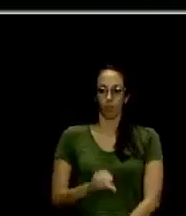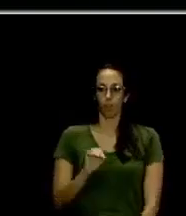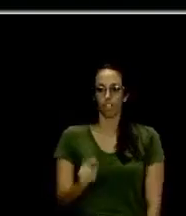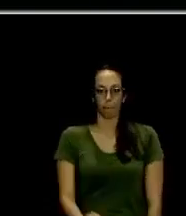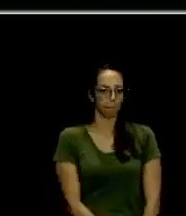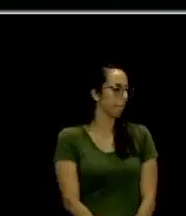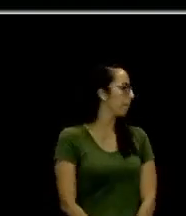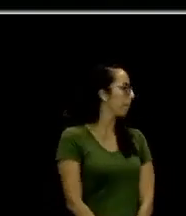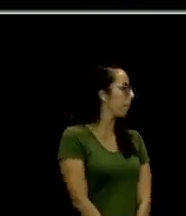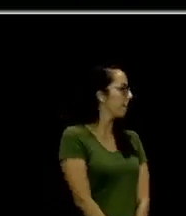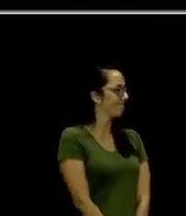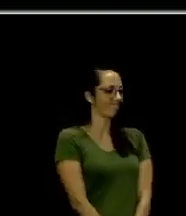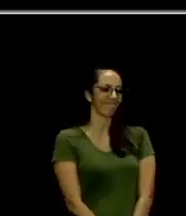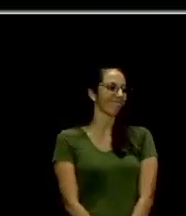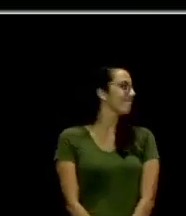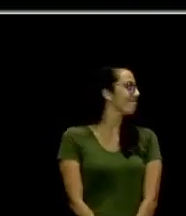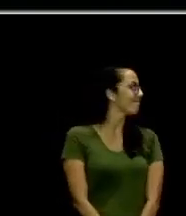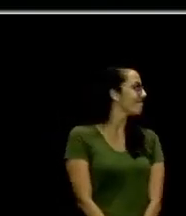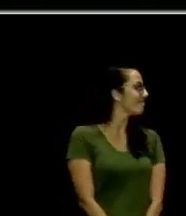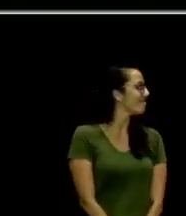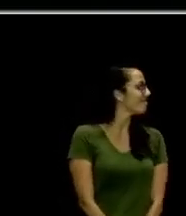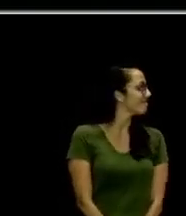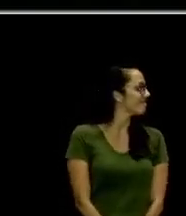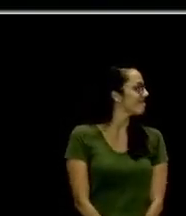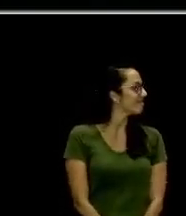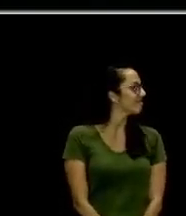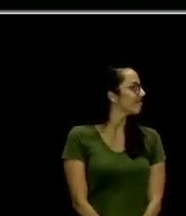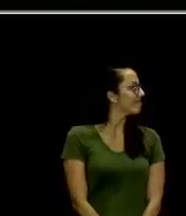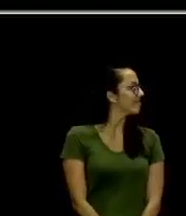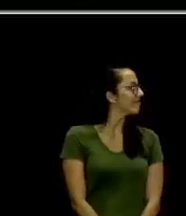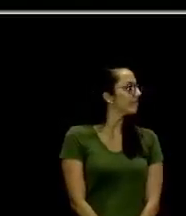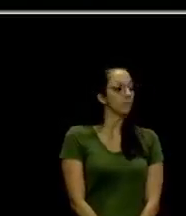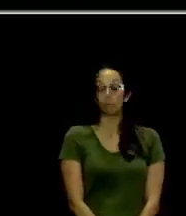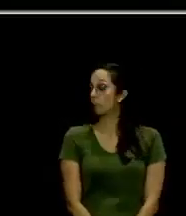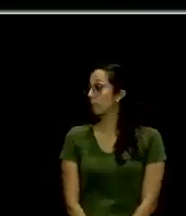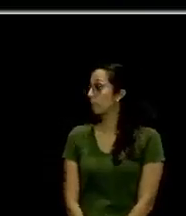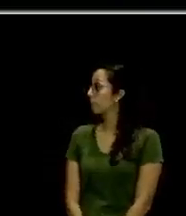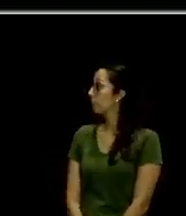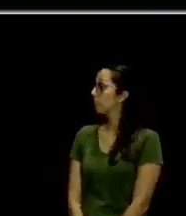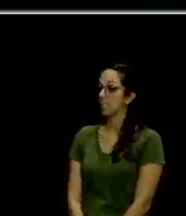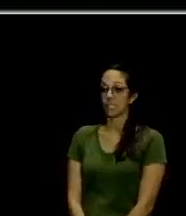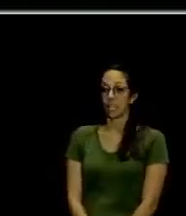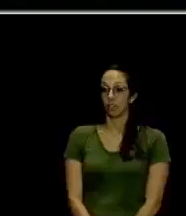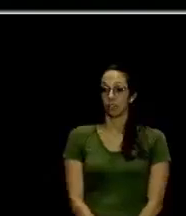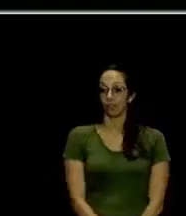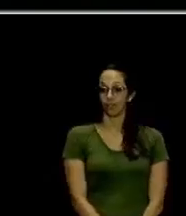Department of Children and Families Secretary Siobhan Harris.